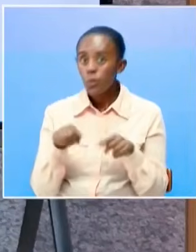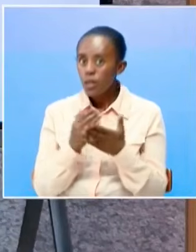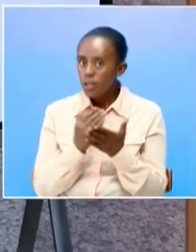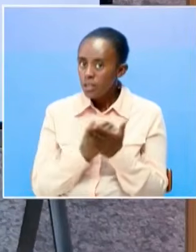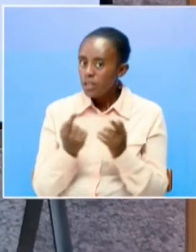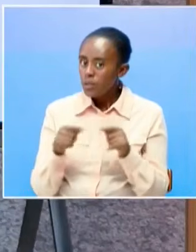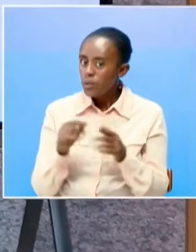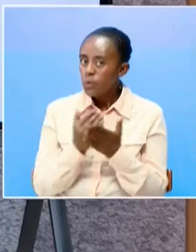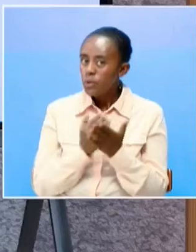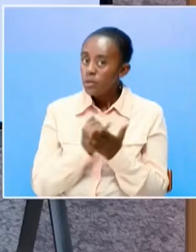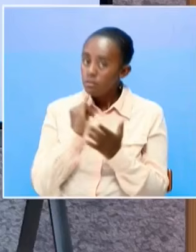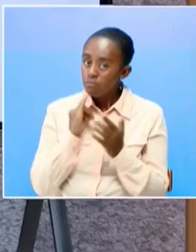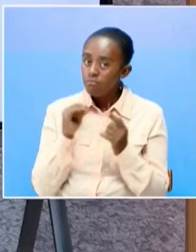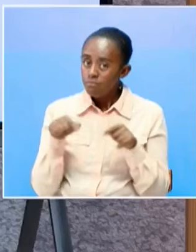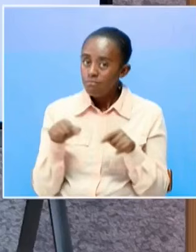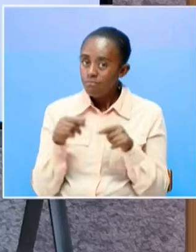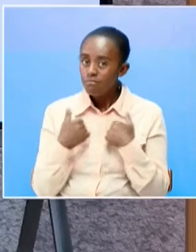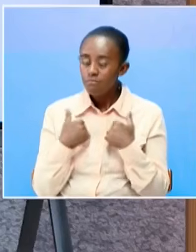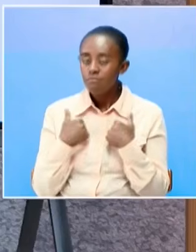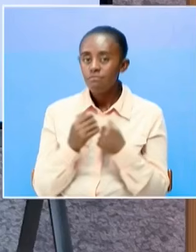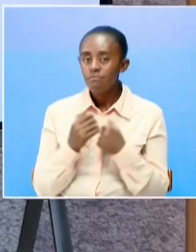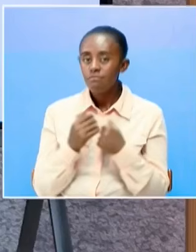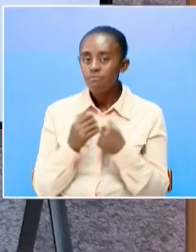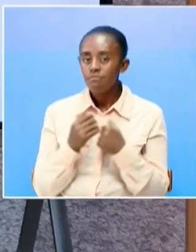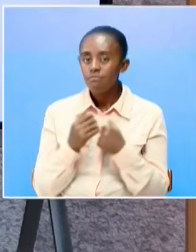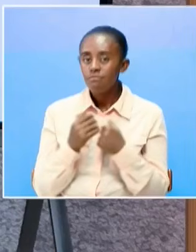Our today's lesson is here